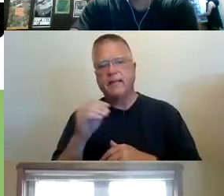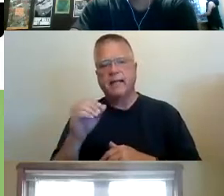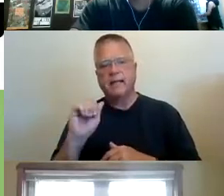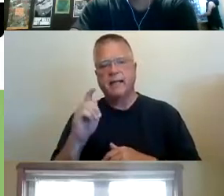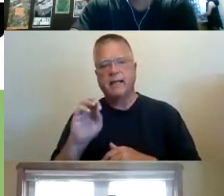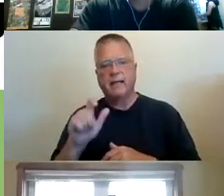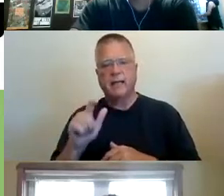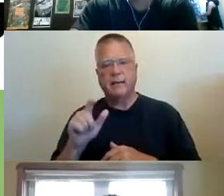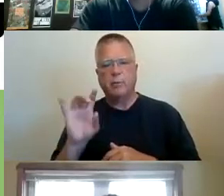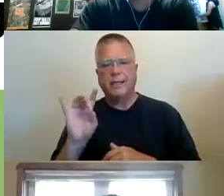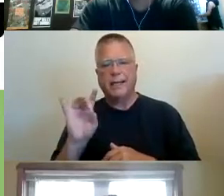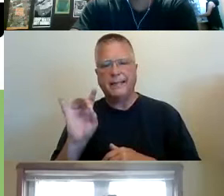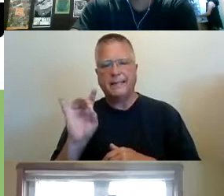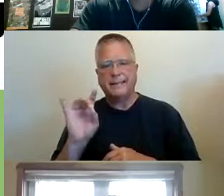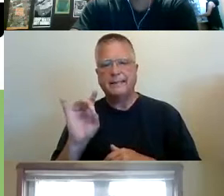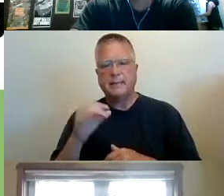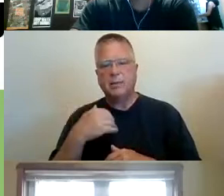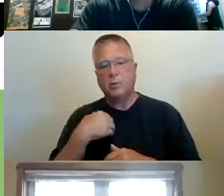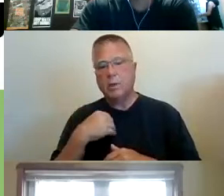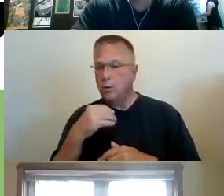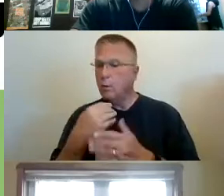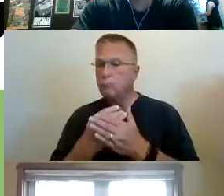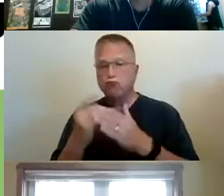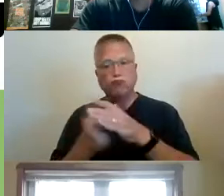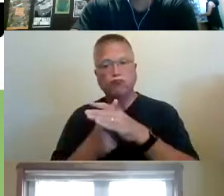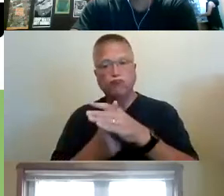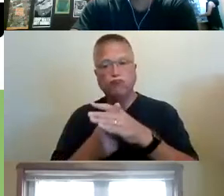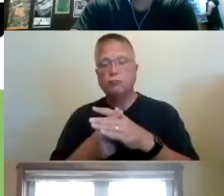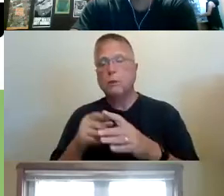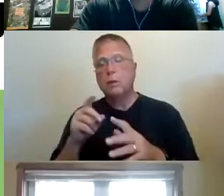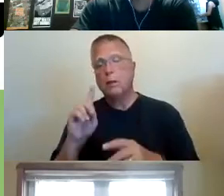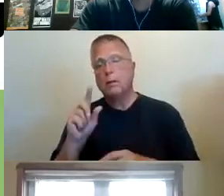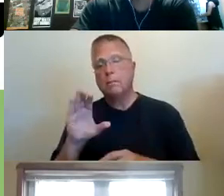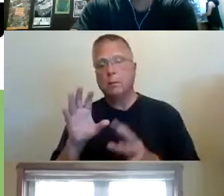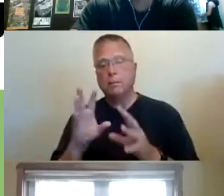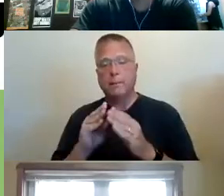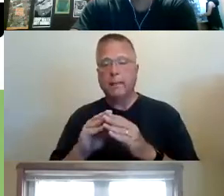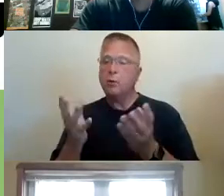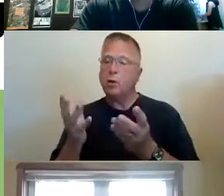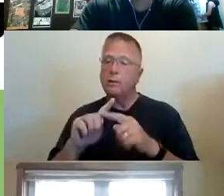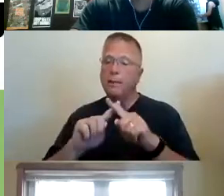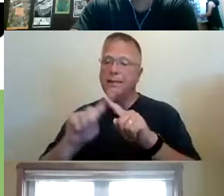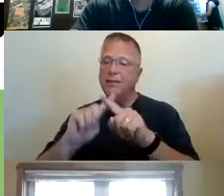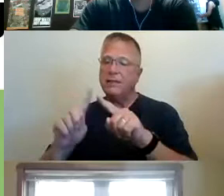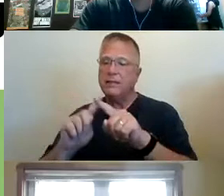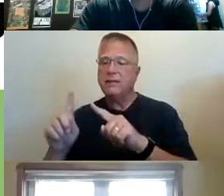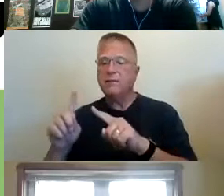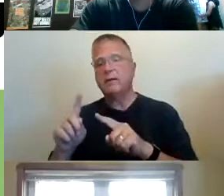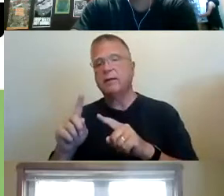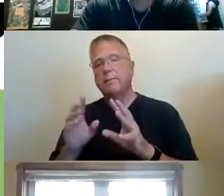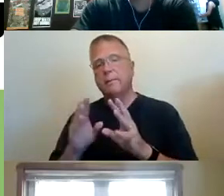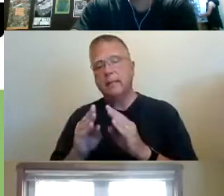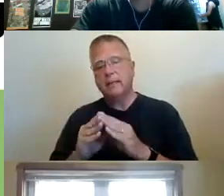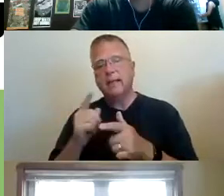April 8th, we did have a well-attended public meeting where we talked about a number of these different alternatives. That was followed on